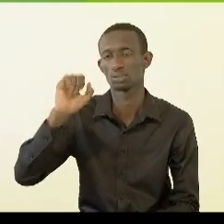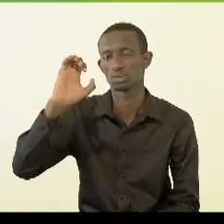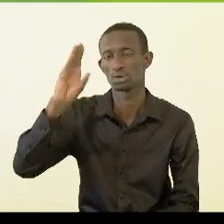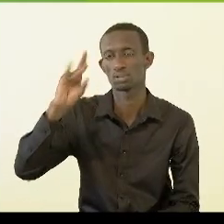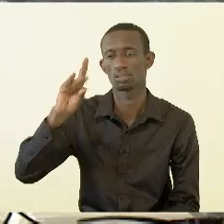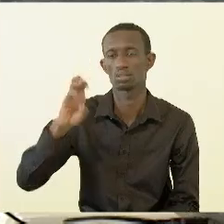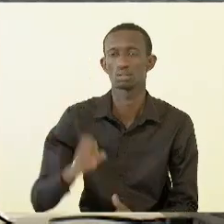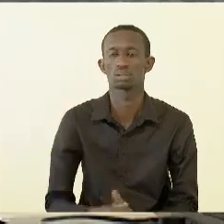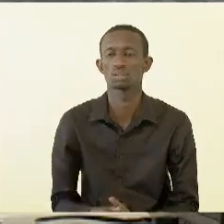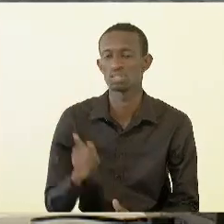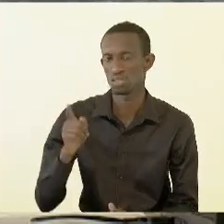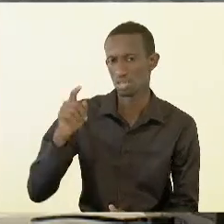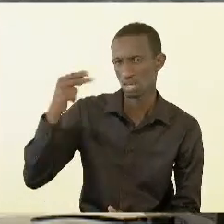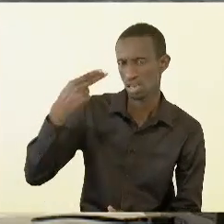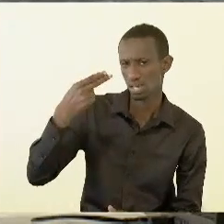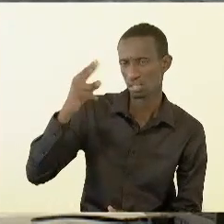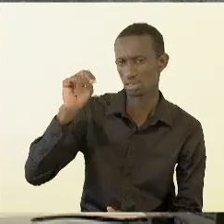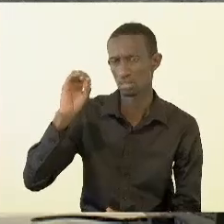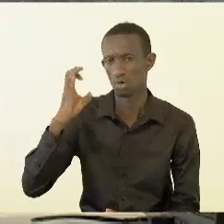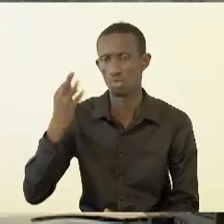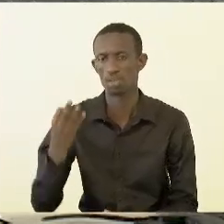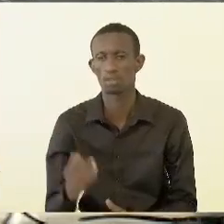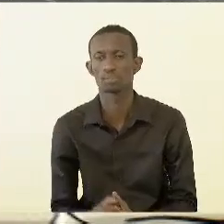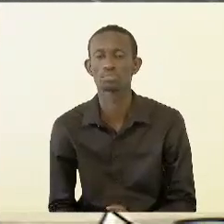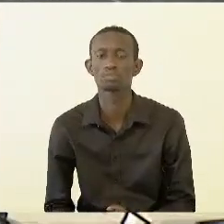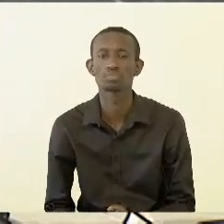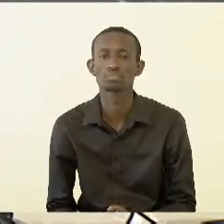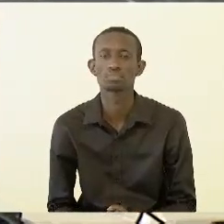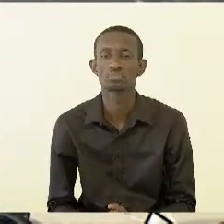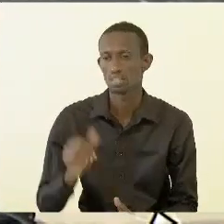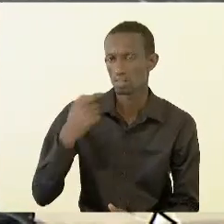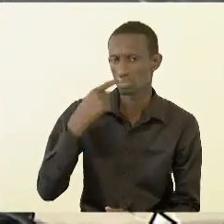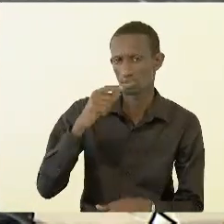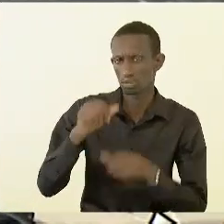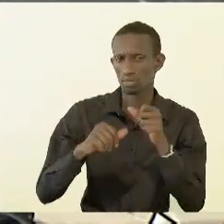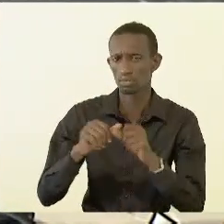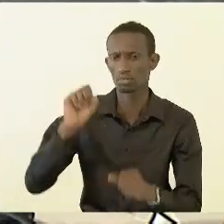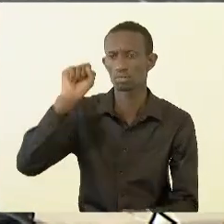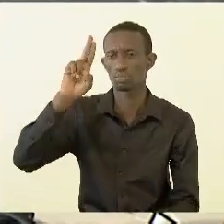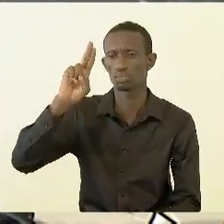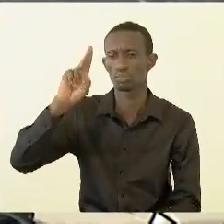which is HNO3. We talked about the sulfuric